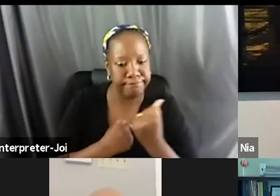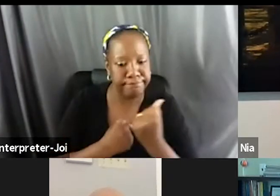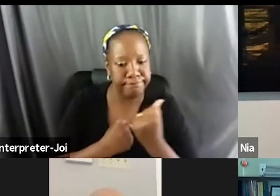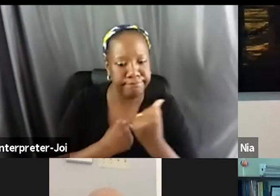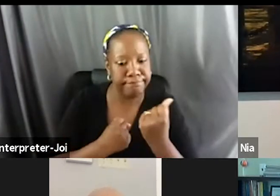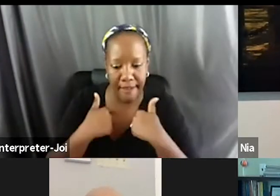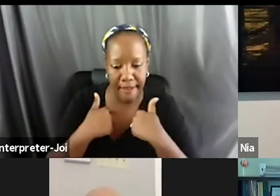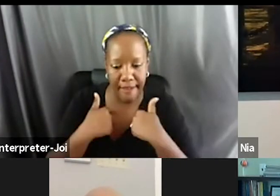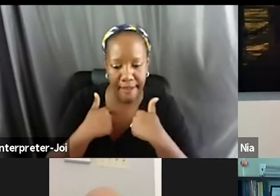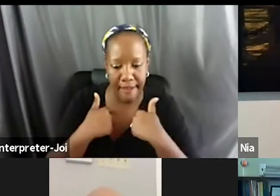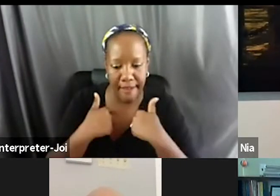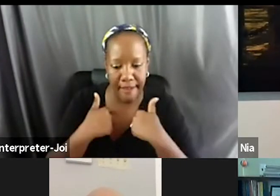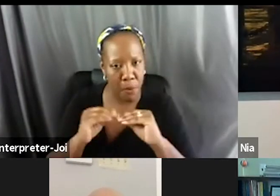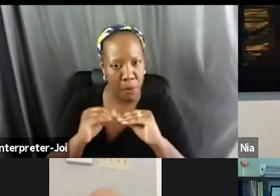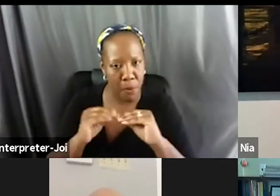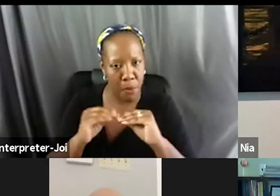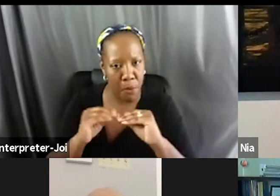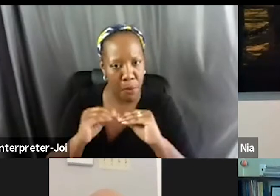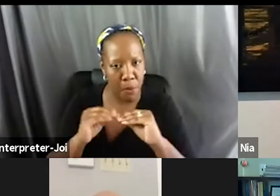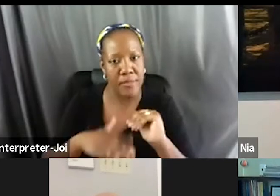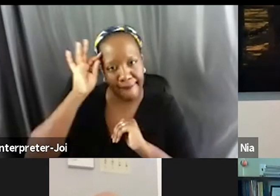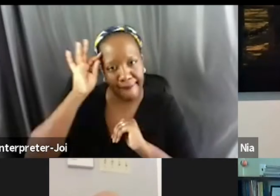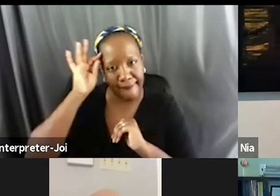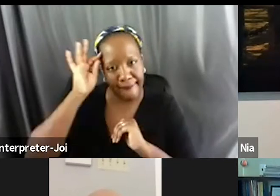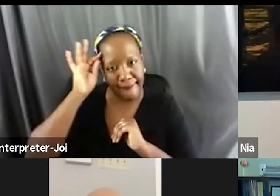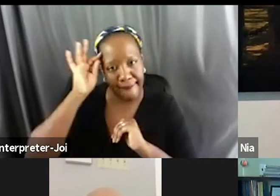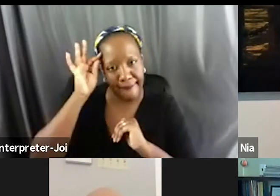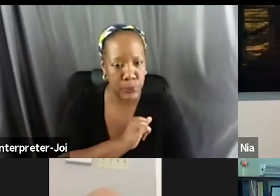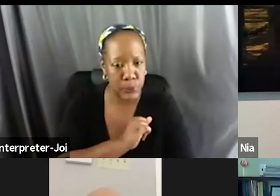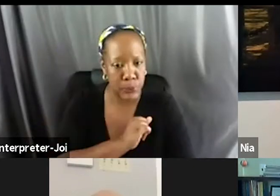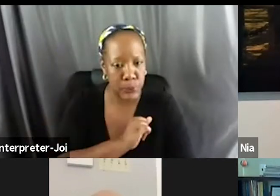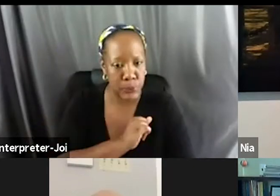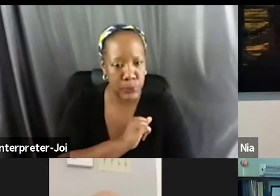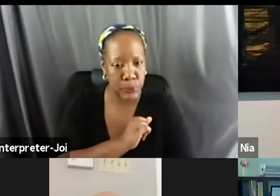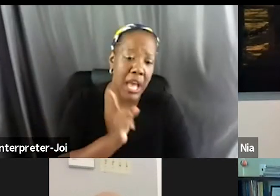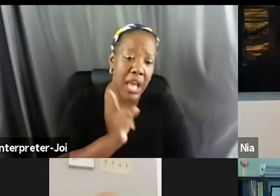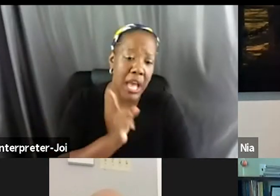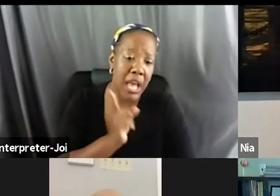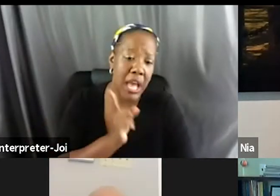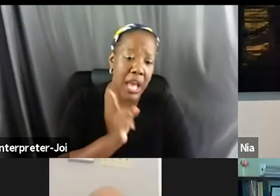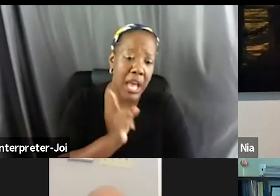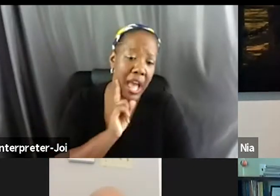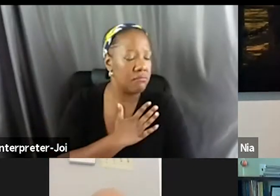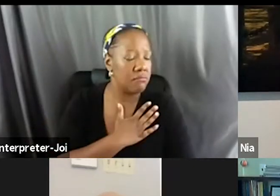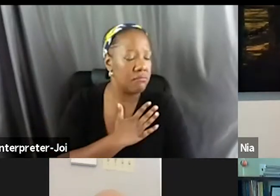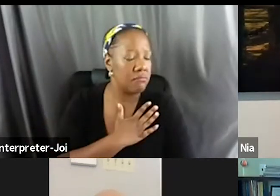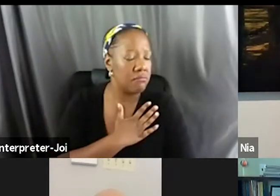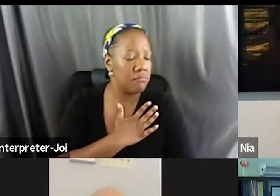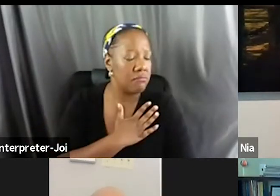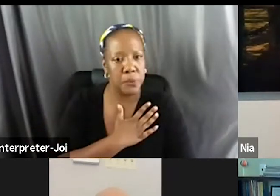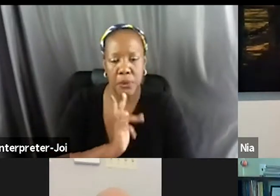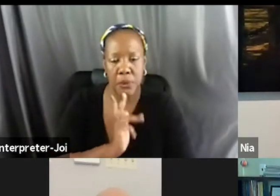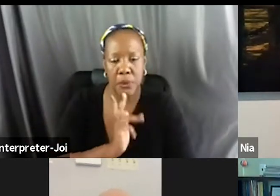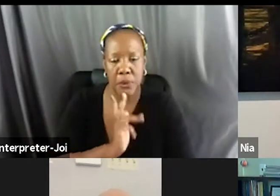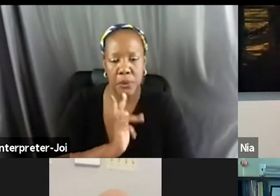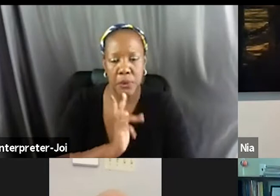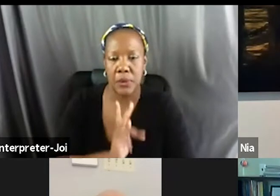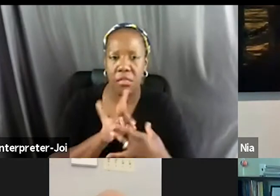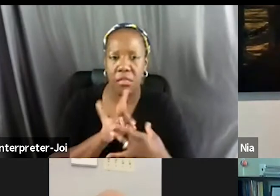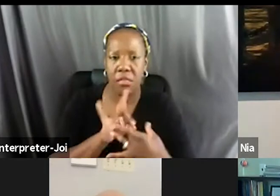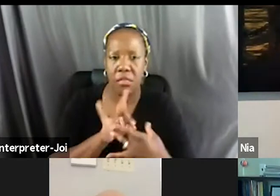hair attitude, I think that it resonates with people. And I think that all of those things that you just